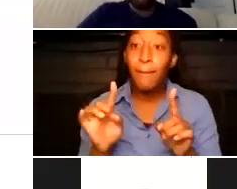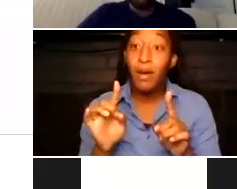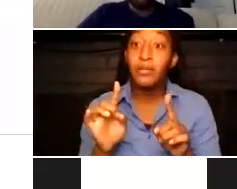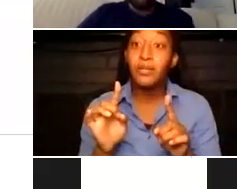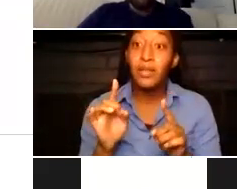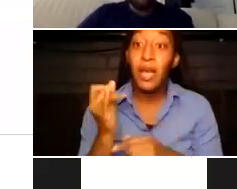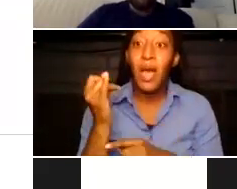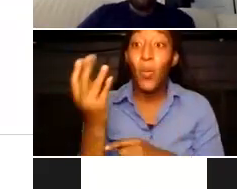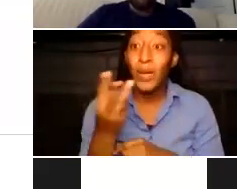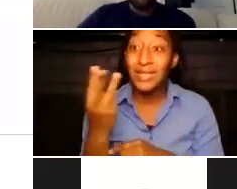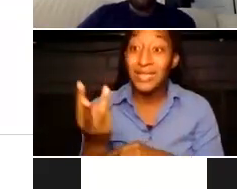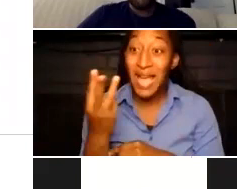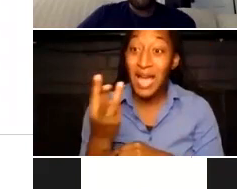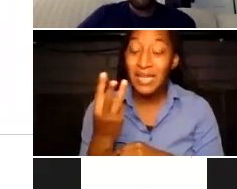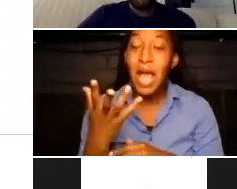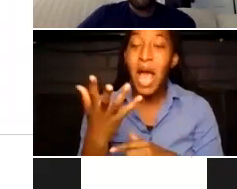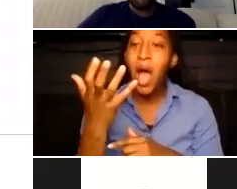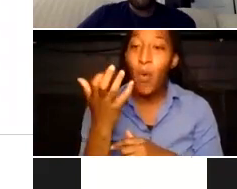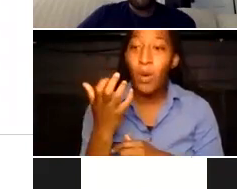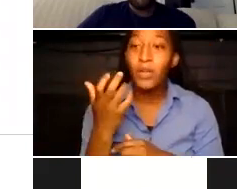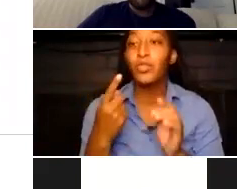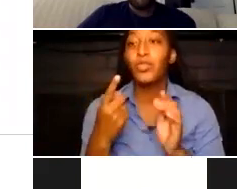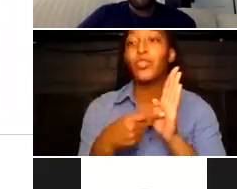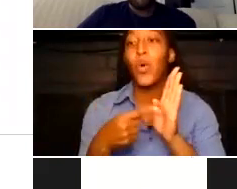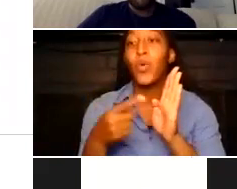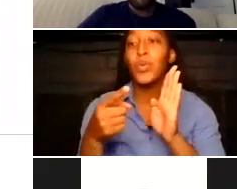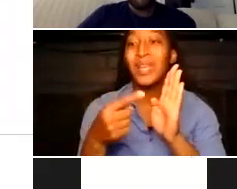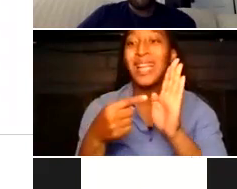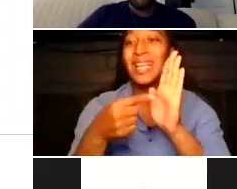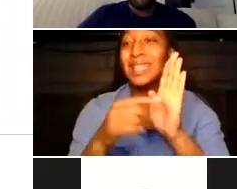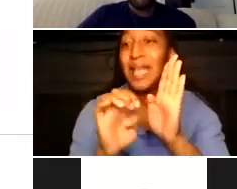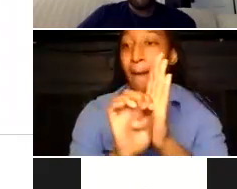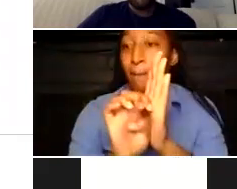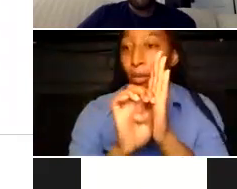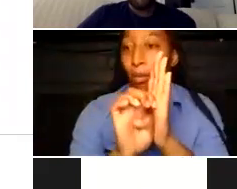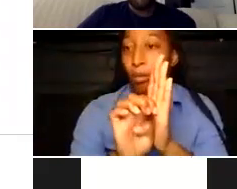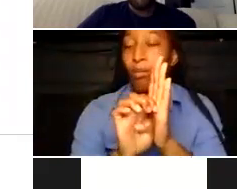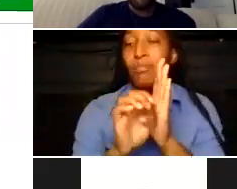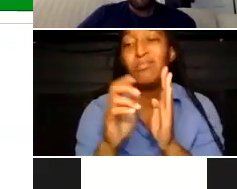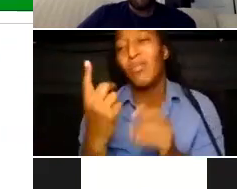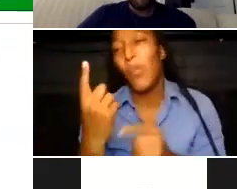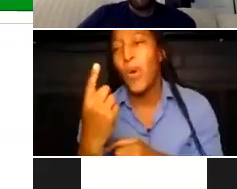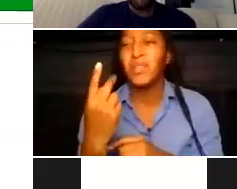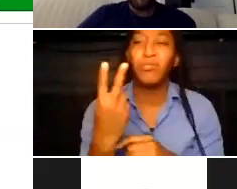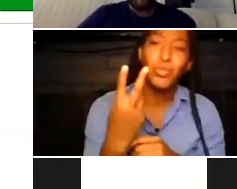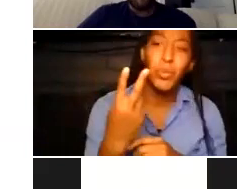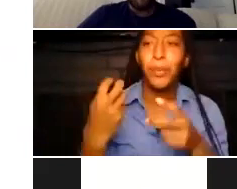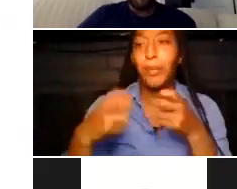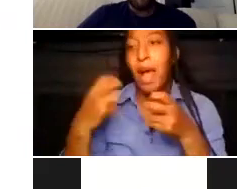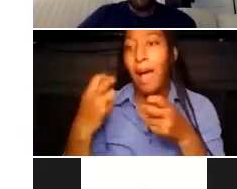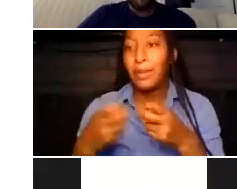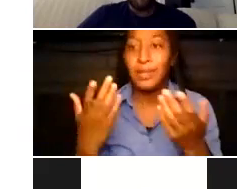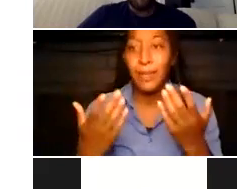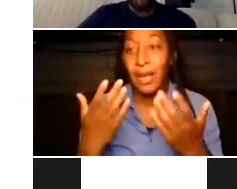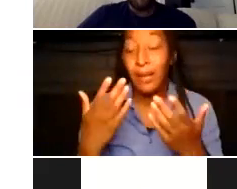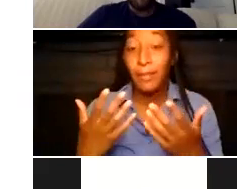on Wednesday to look at an example problem or two. But I want to kind of go ahead and start dealing with kinetic